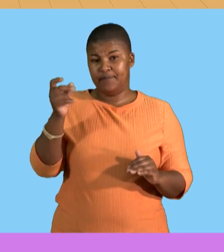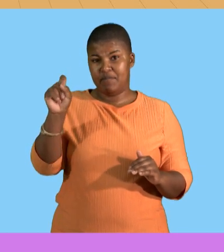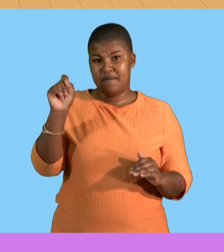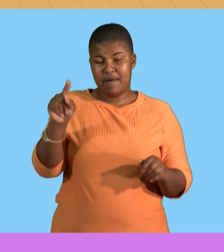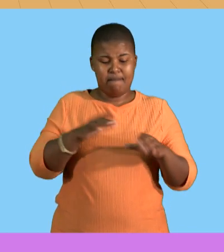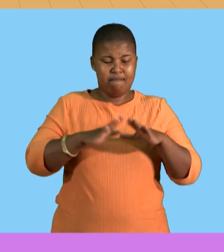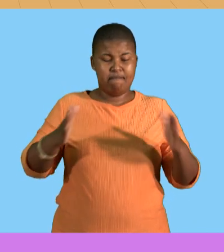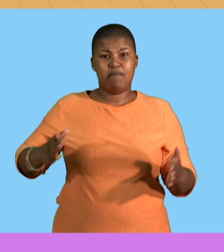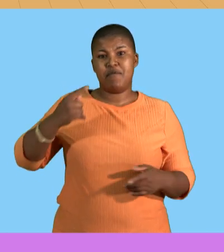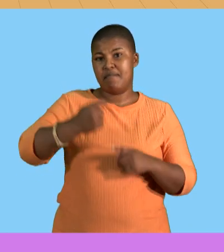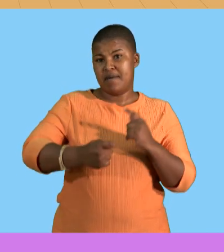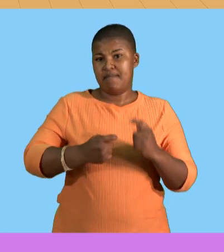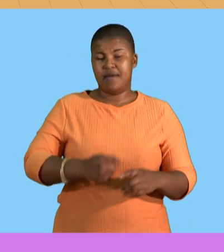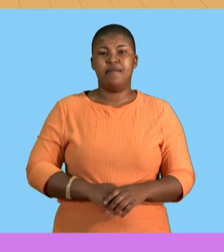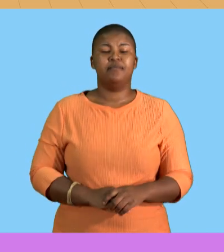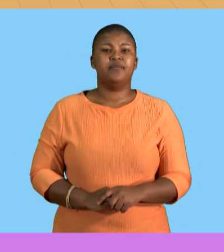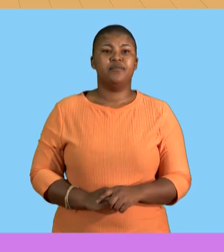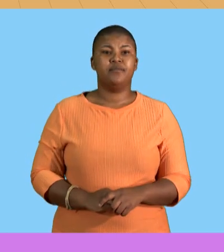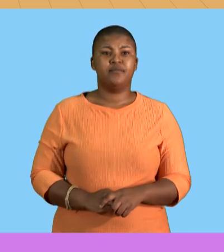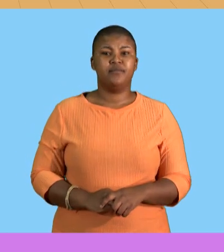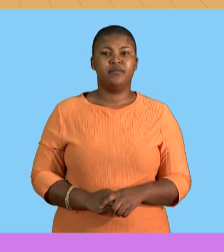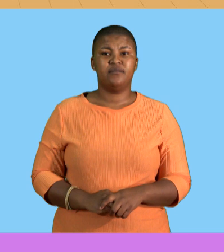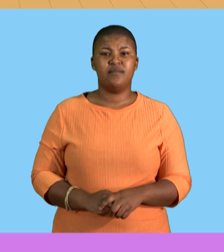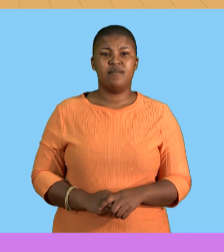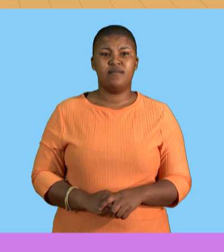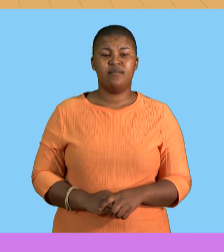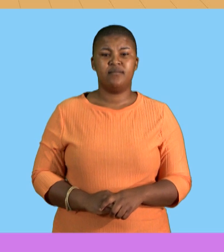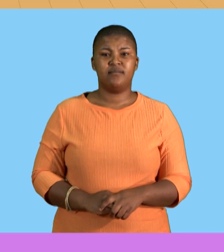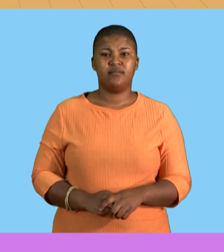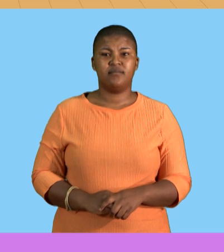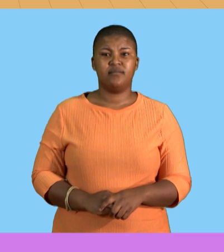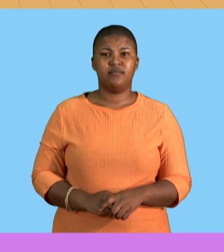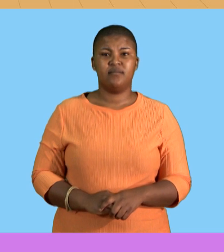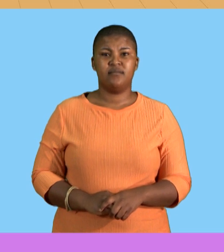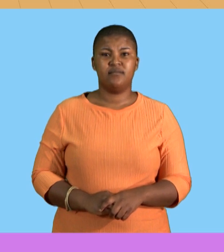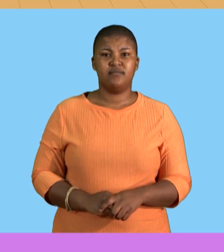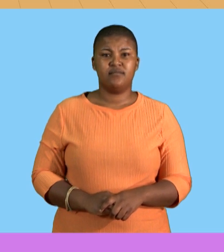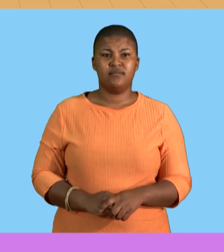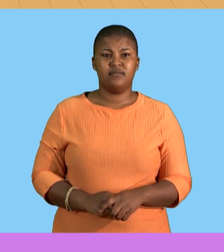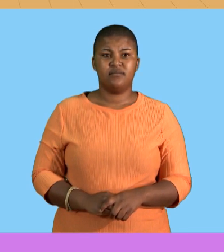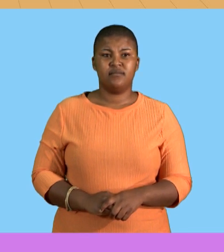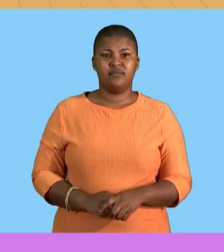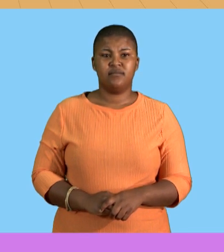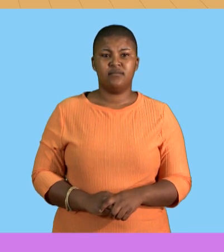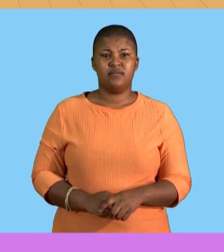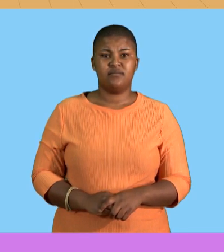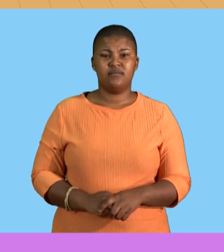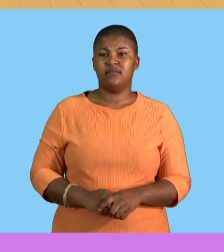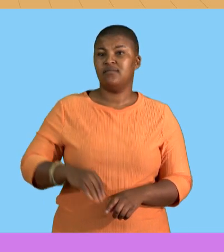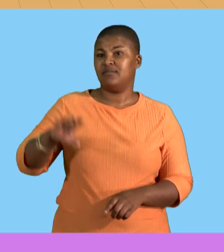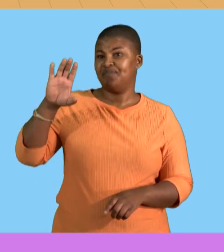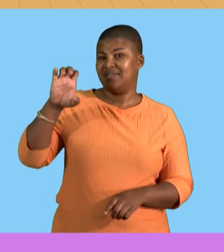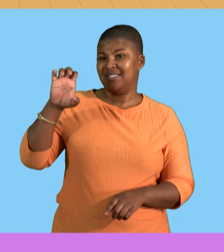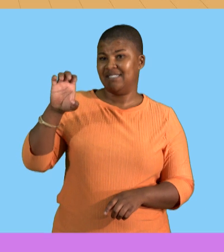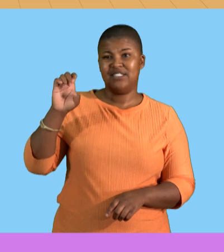checkout counter, sorry for that, and then we have got part E, we